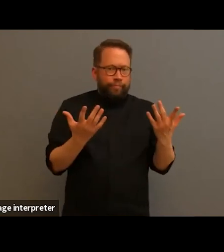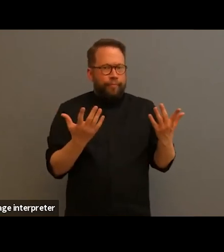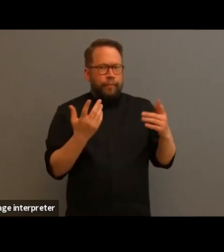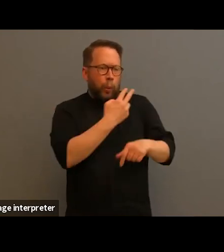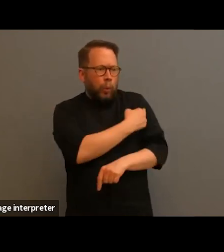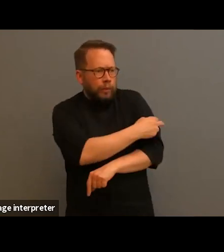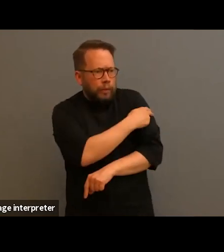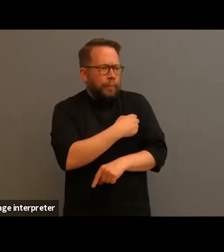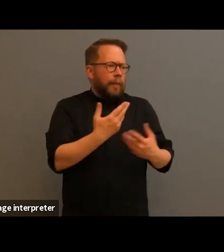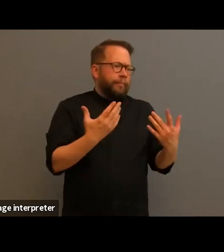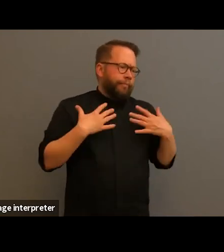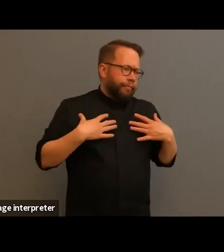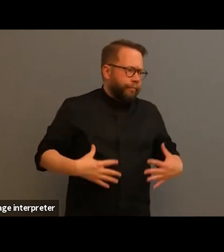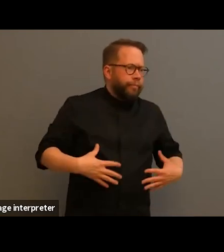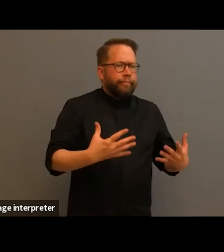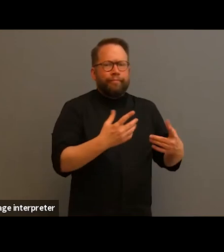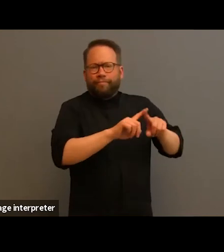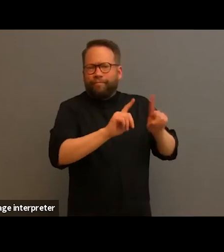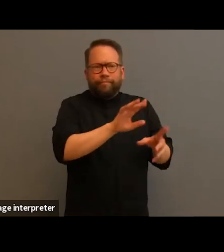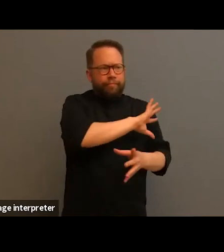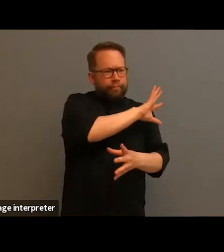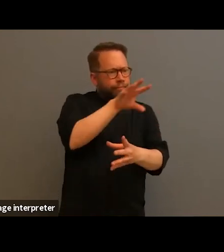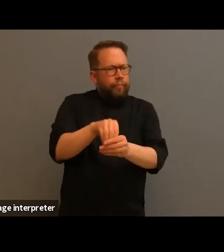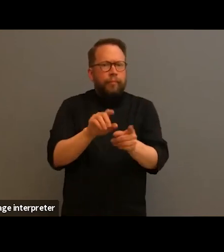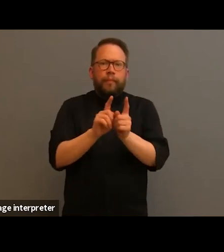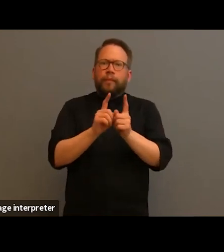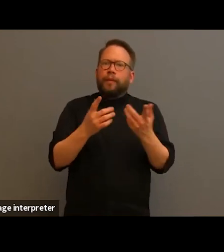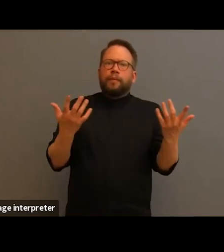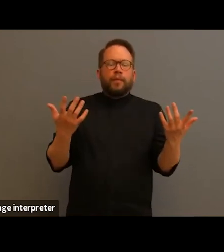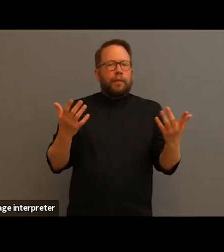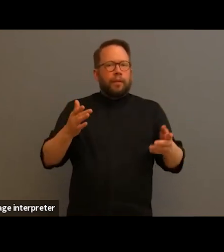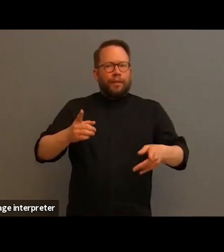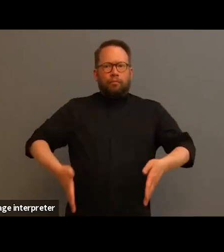self-service machines, exhibits, robots, virtual reality and more.